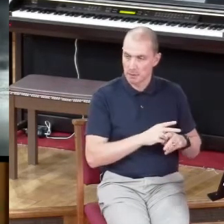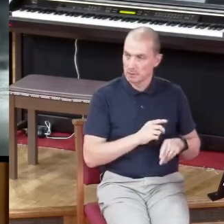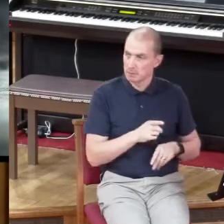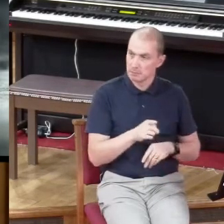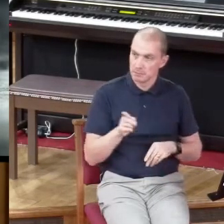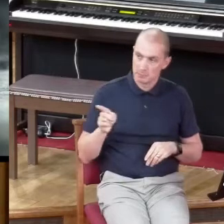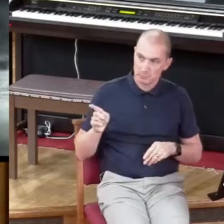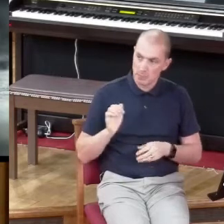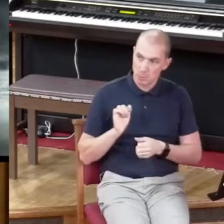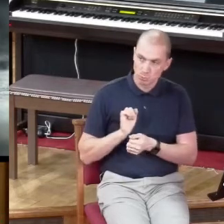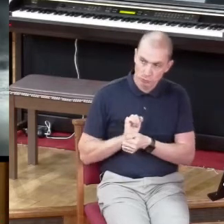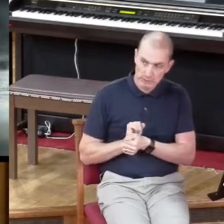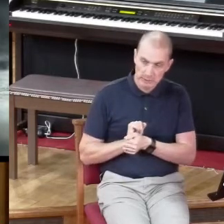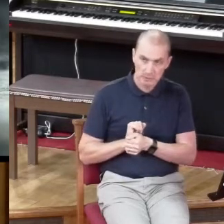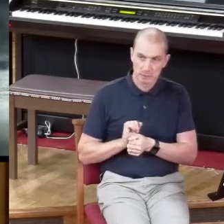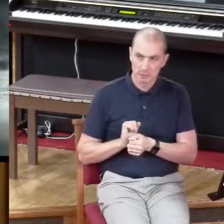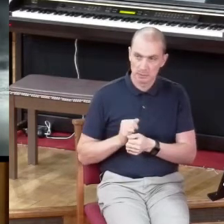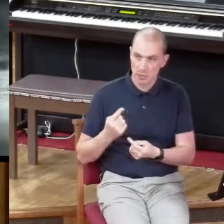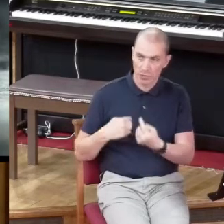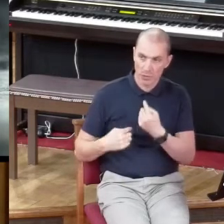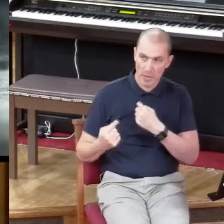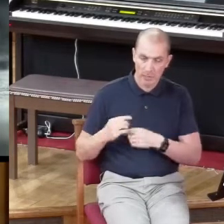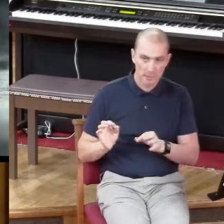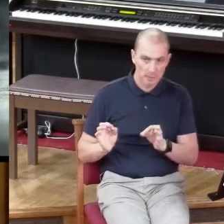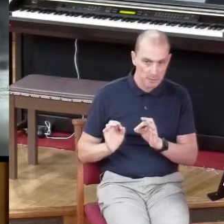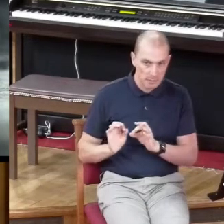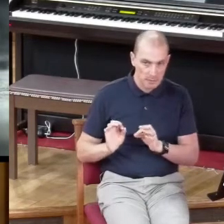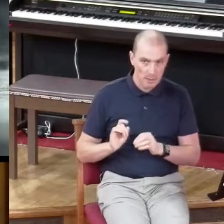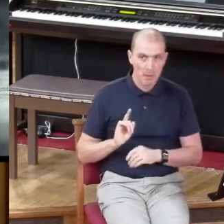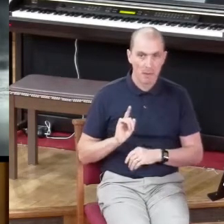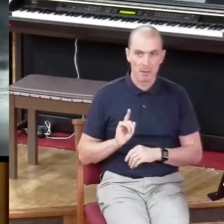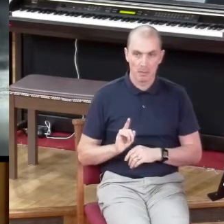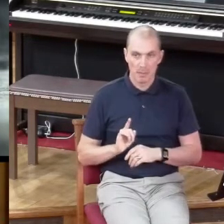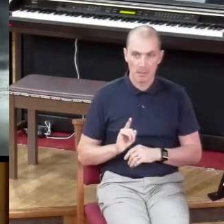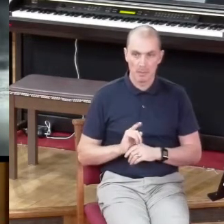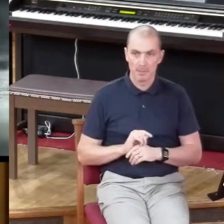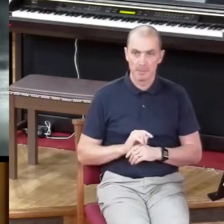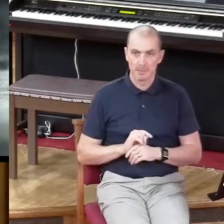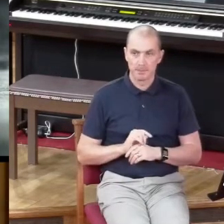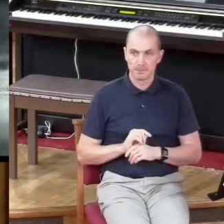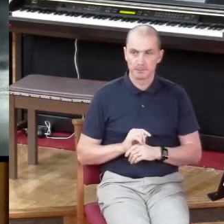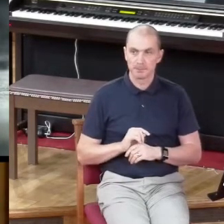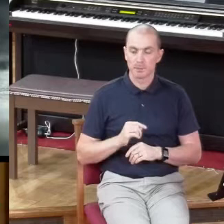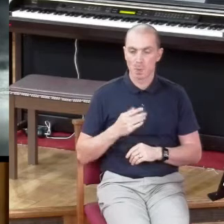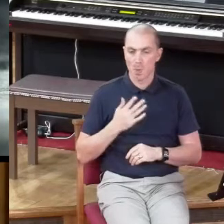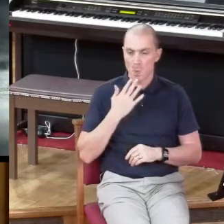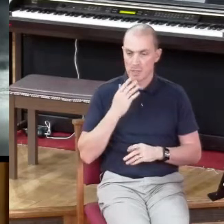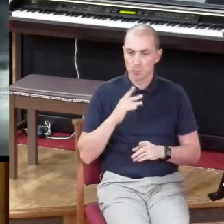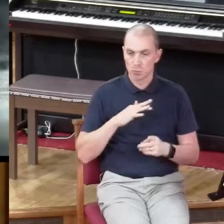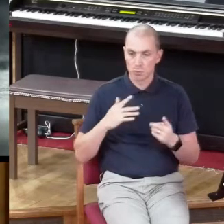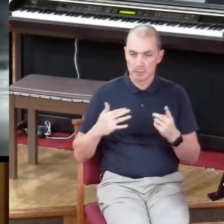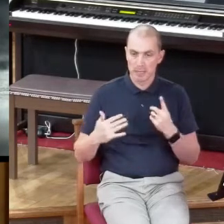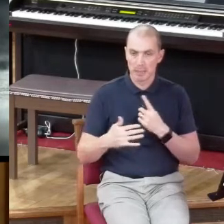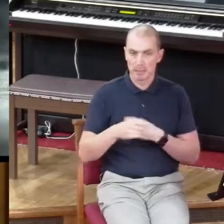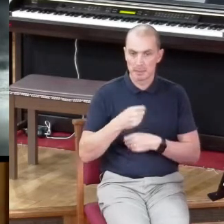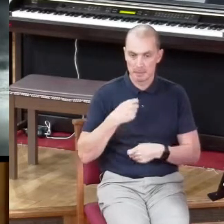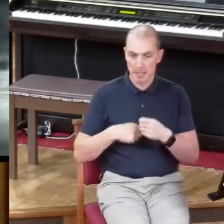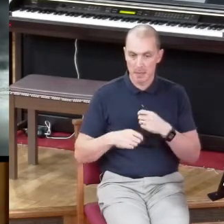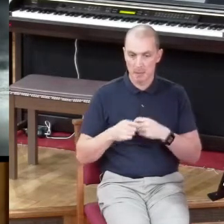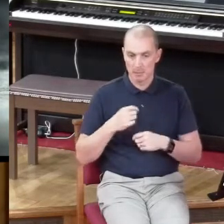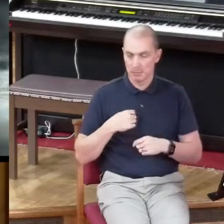us, but it may be the threat or the weary onslaught of a secular society, or the apathy